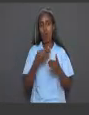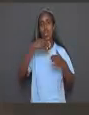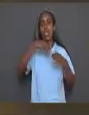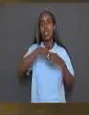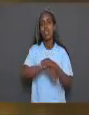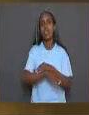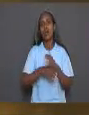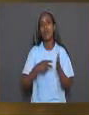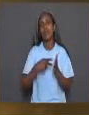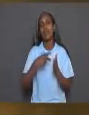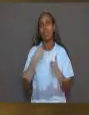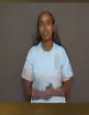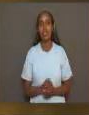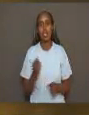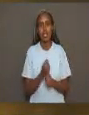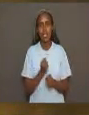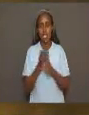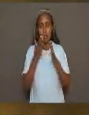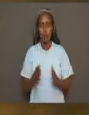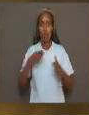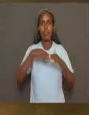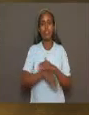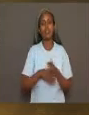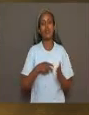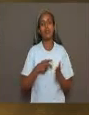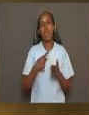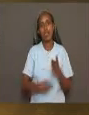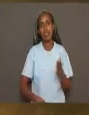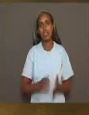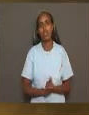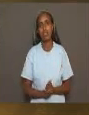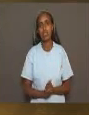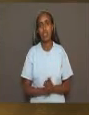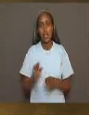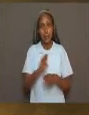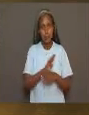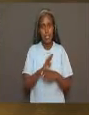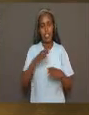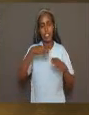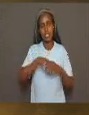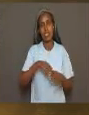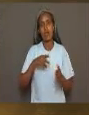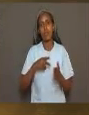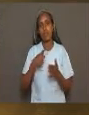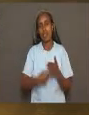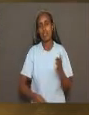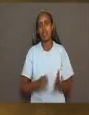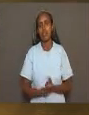taxes: employment income tax, business income tax,